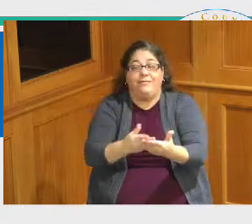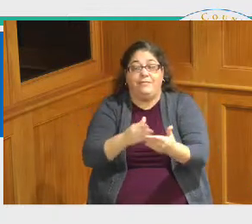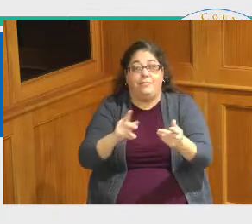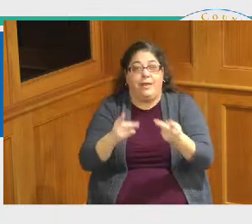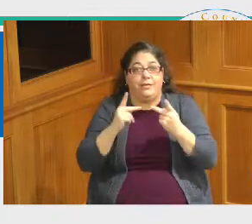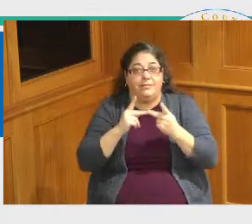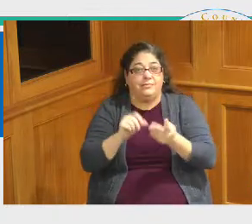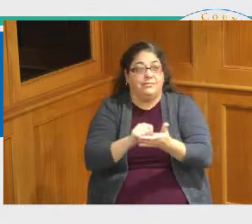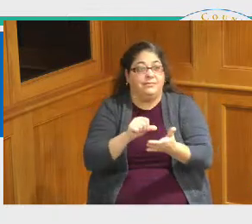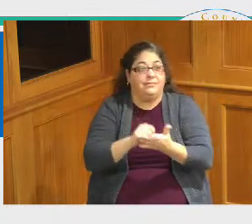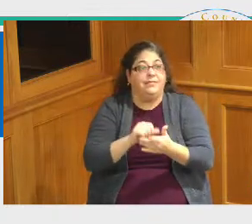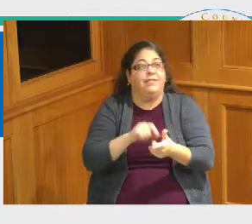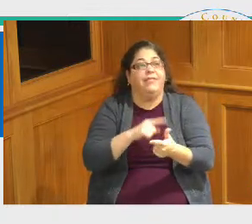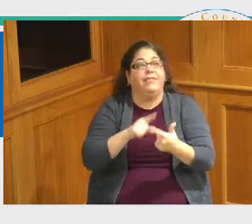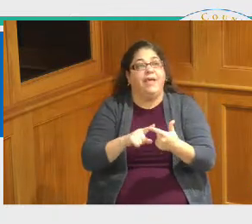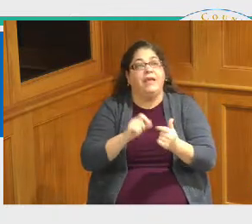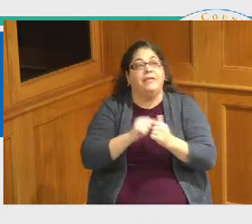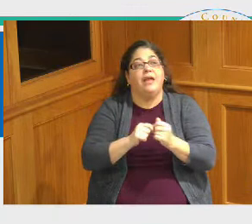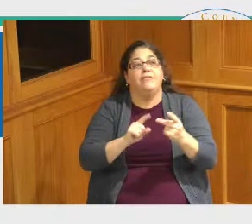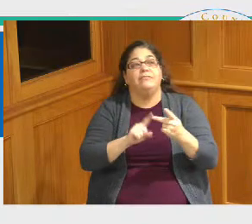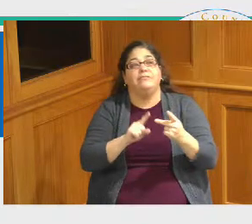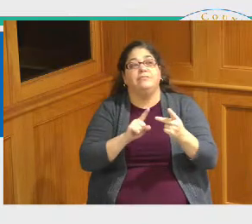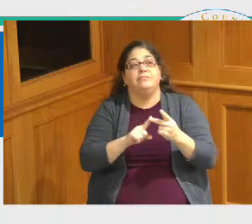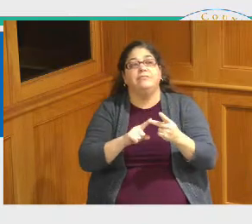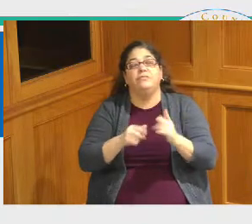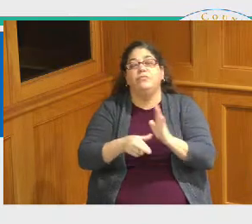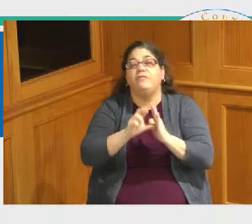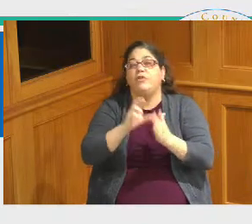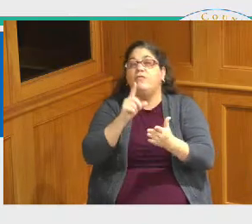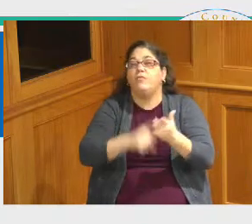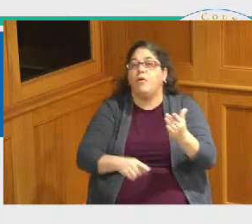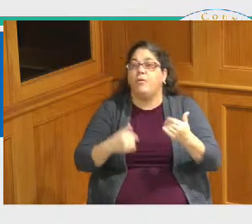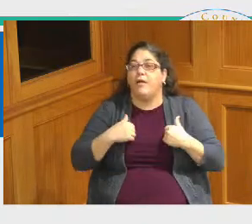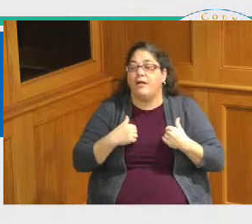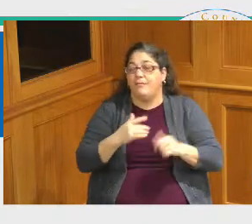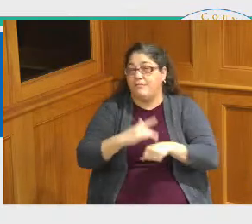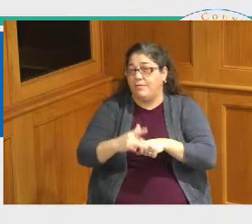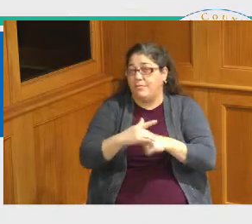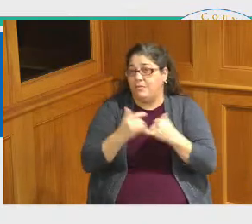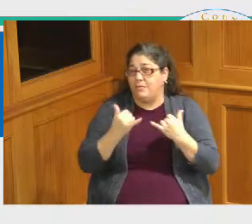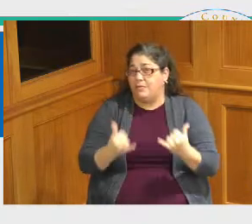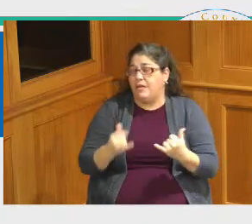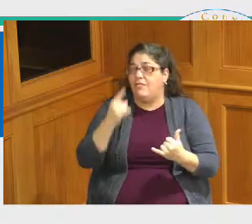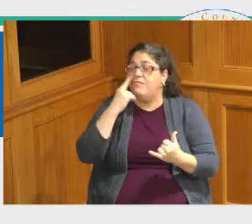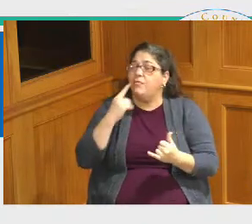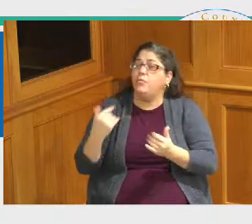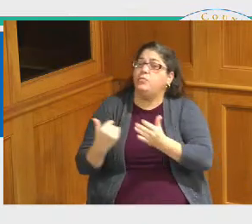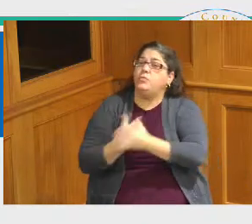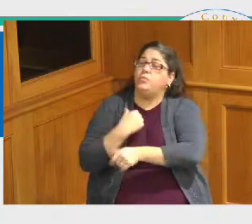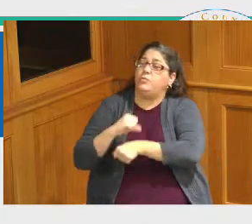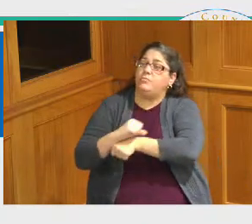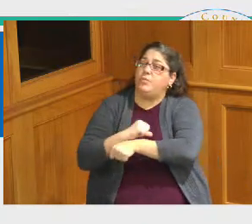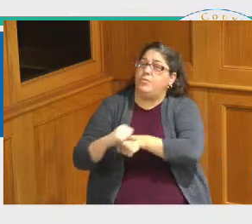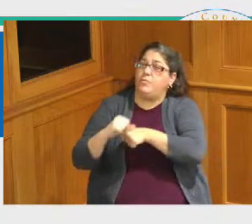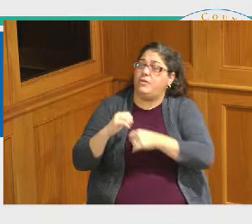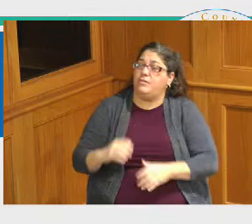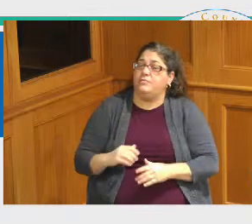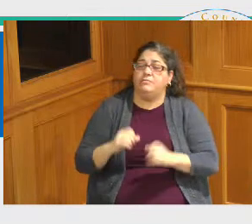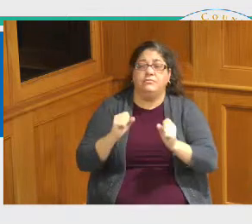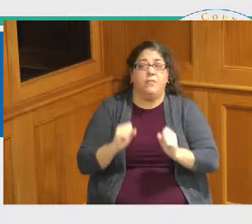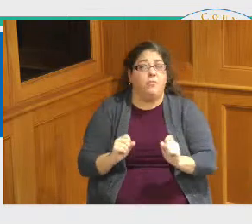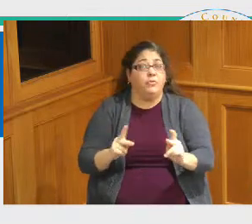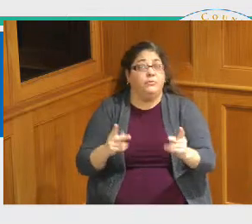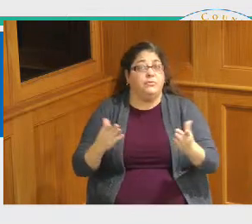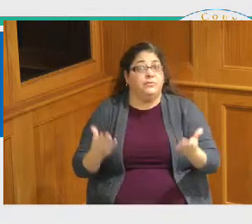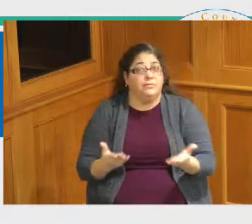And then the second piece here is the review of the existing recruitment platform that we have available to our potential employees. That's the opportunity we